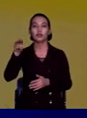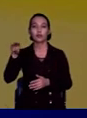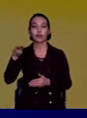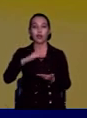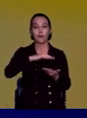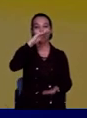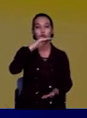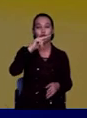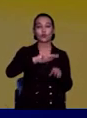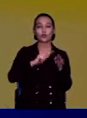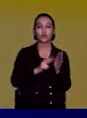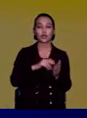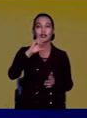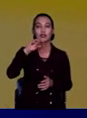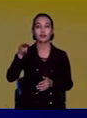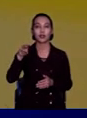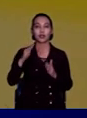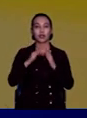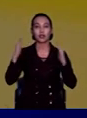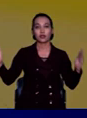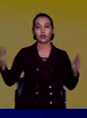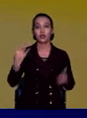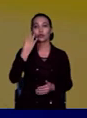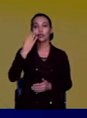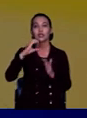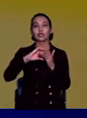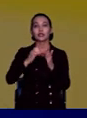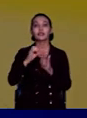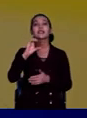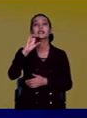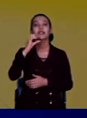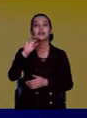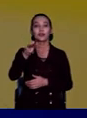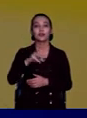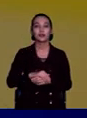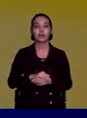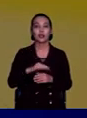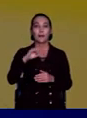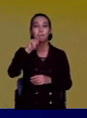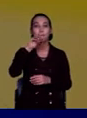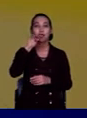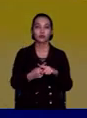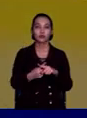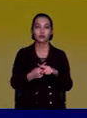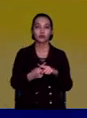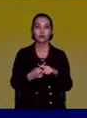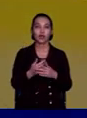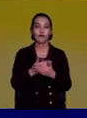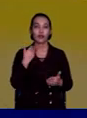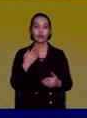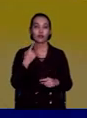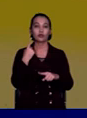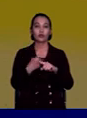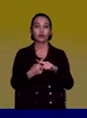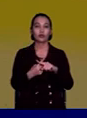bo'yi 18 sm, eni esa 4 sm. Uning perimetrini topish uchun avval 4